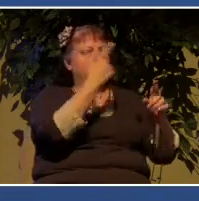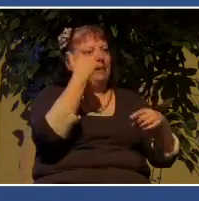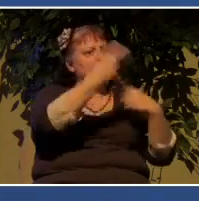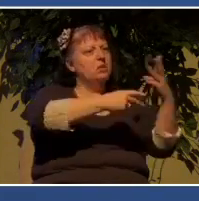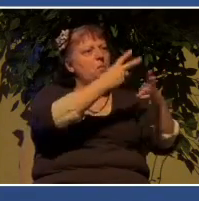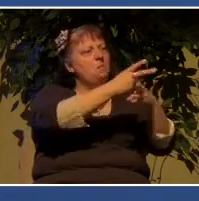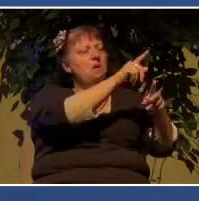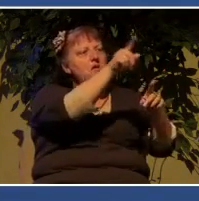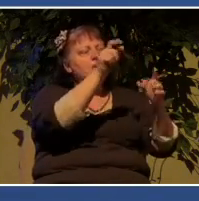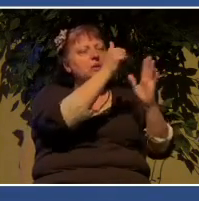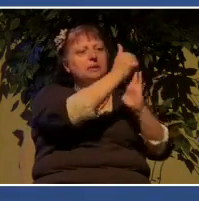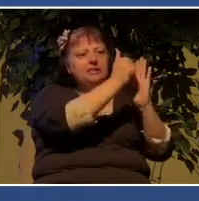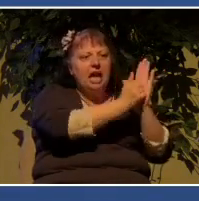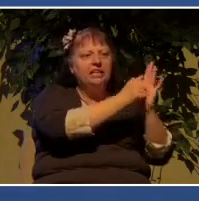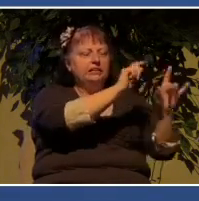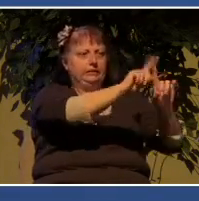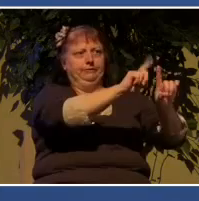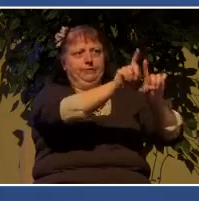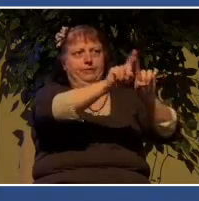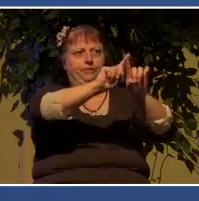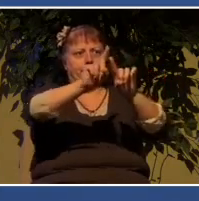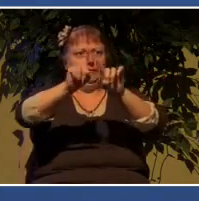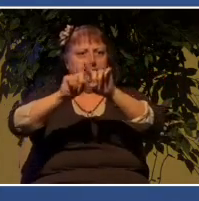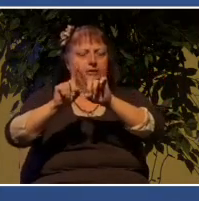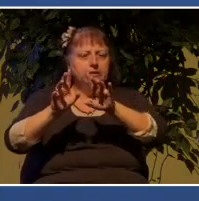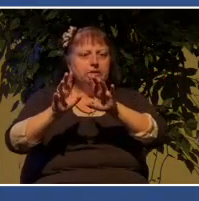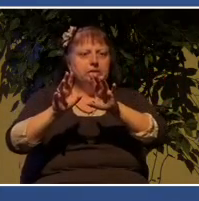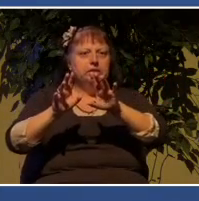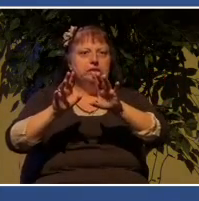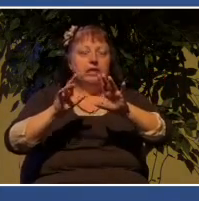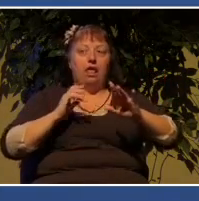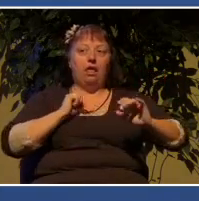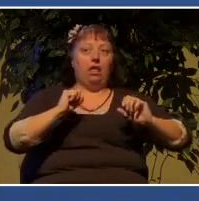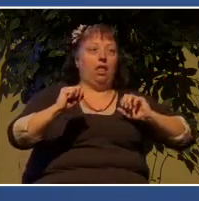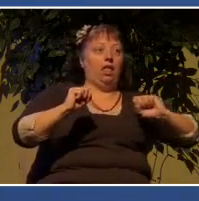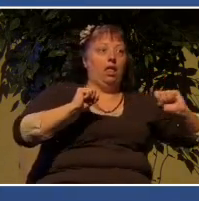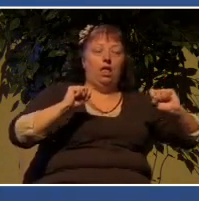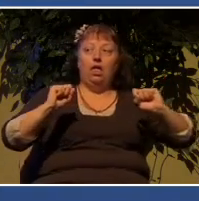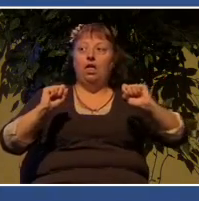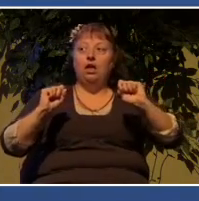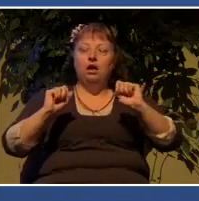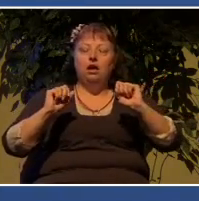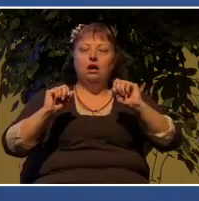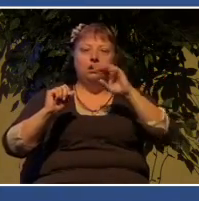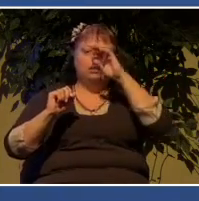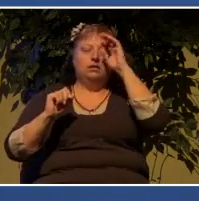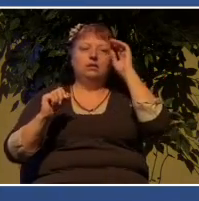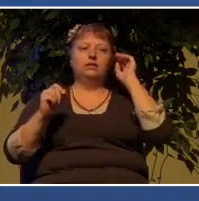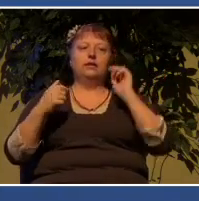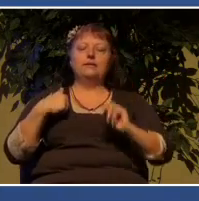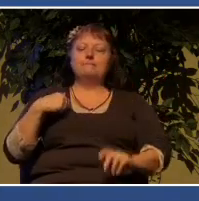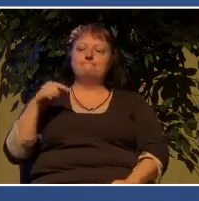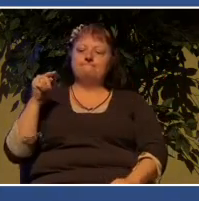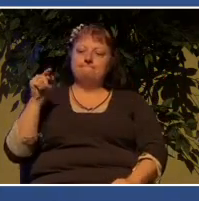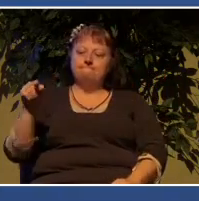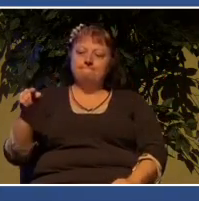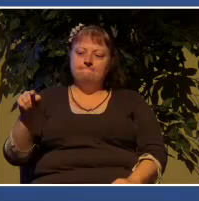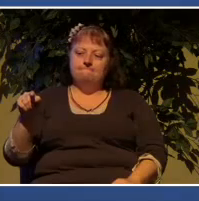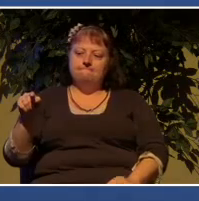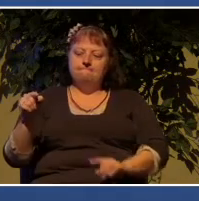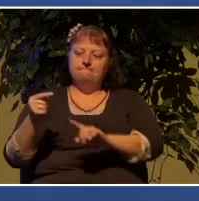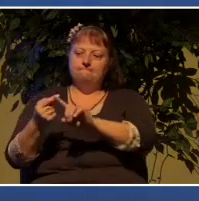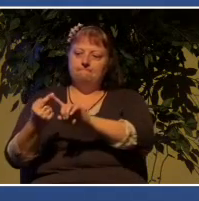many different ways of getting pulled, I always retreat back to that moment